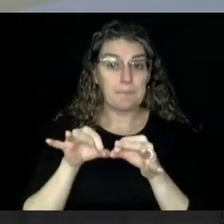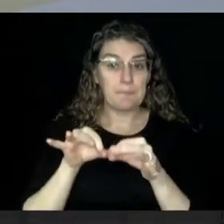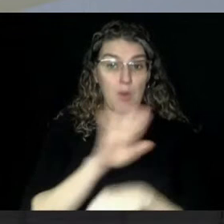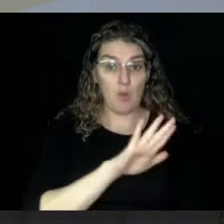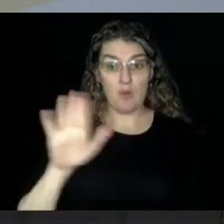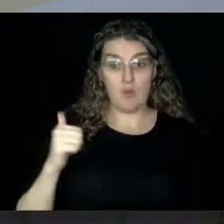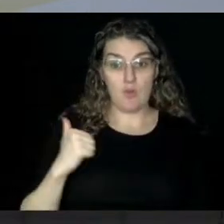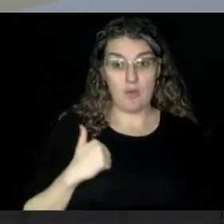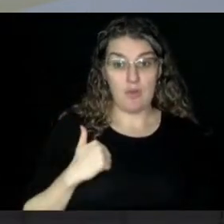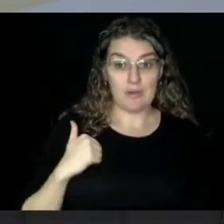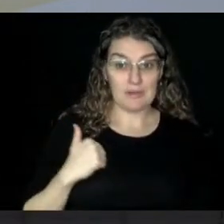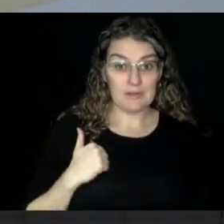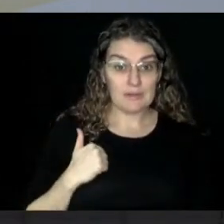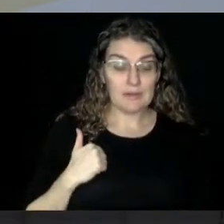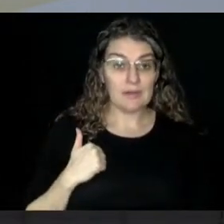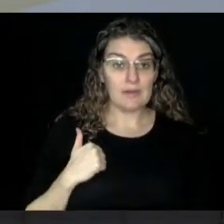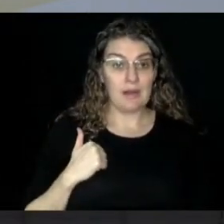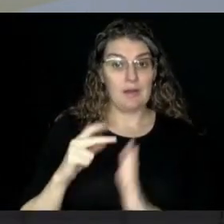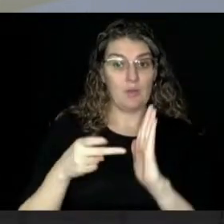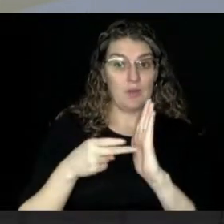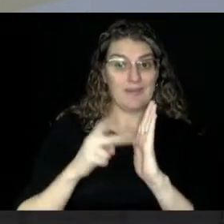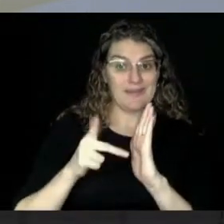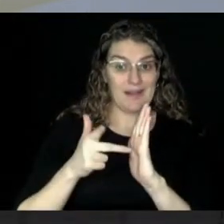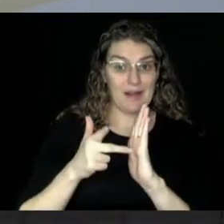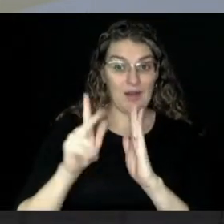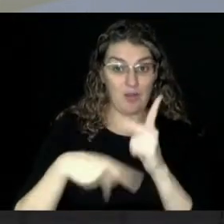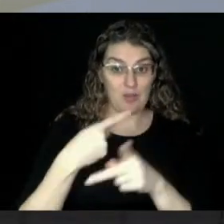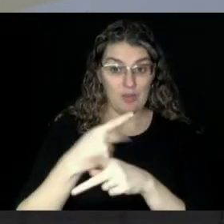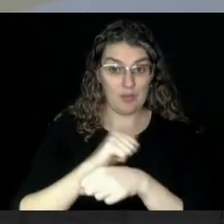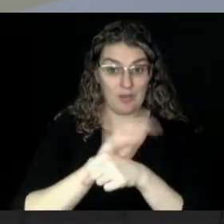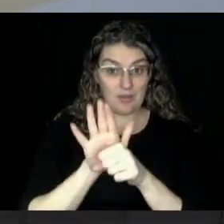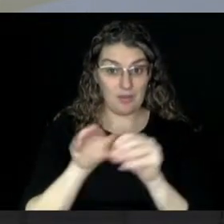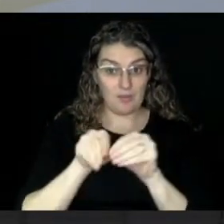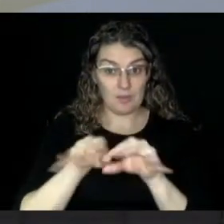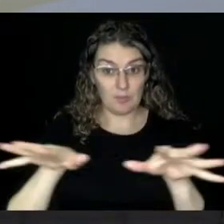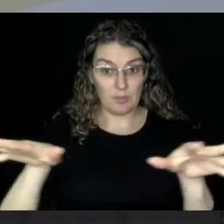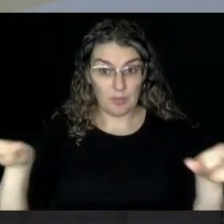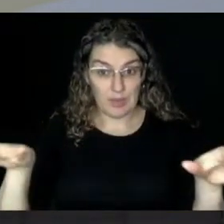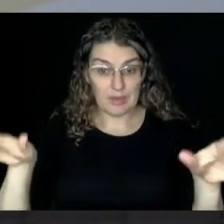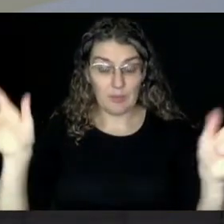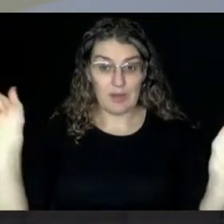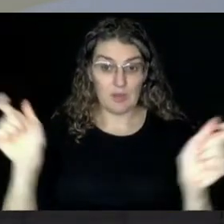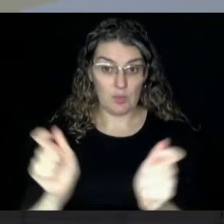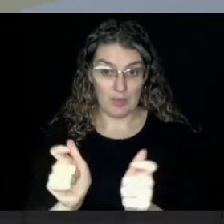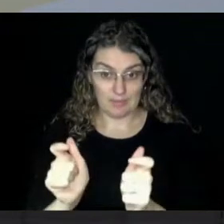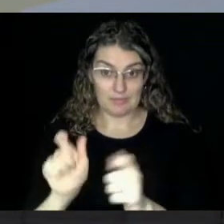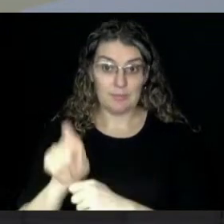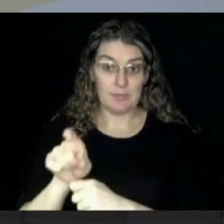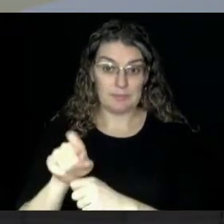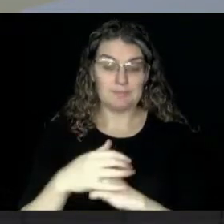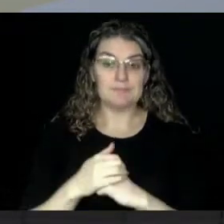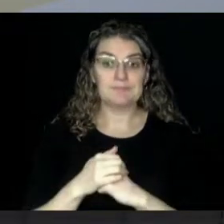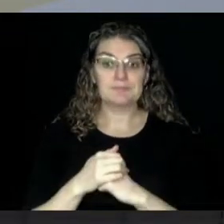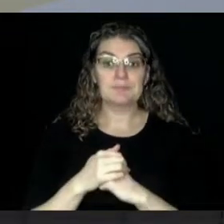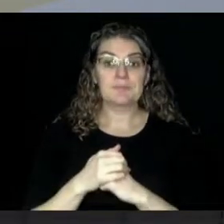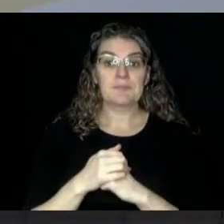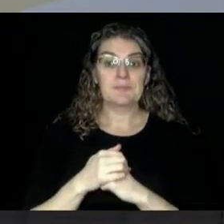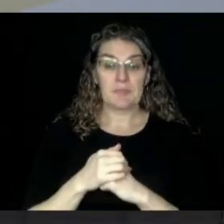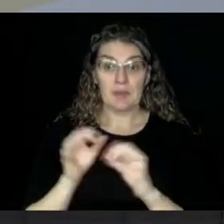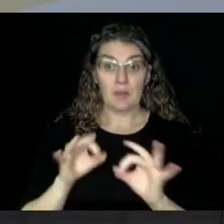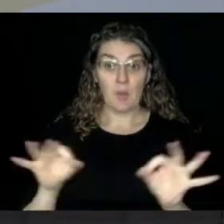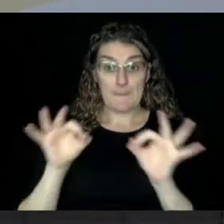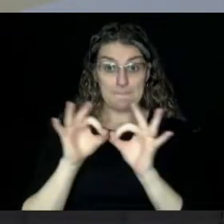the more contagious variant strains of COVID-19 are circulating. That also means there remains a significant risk